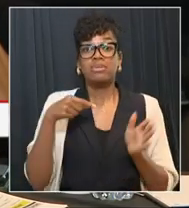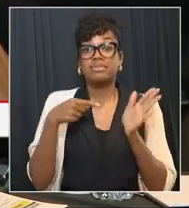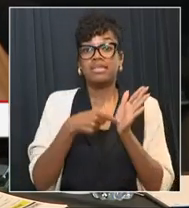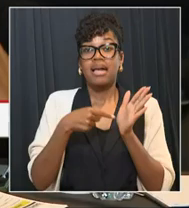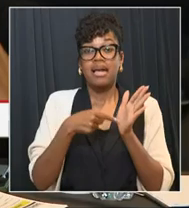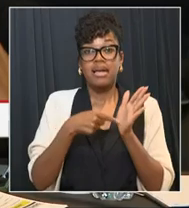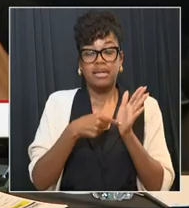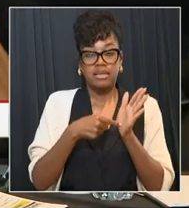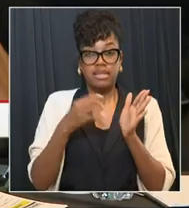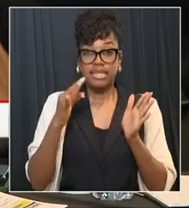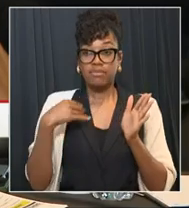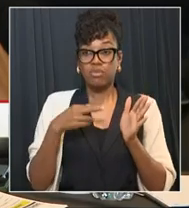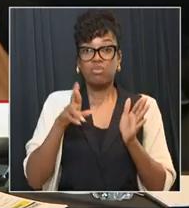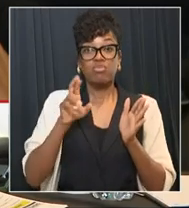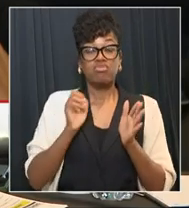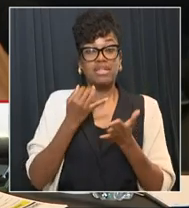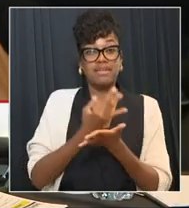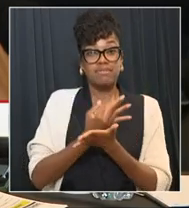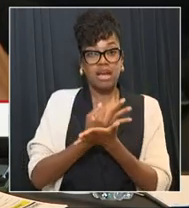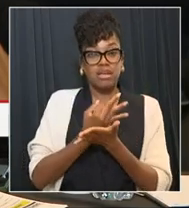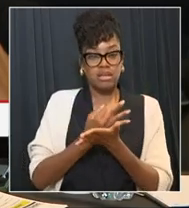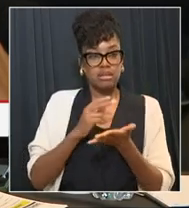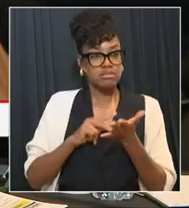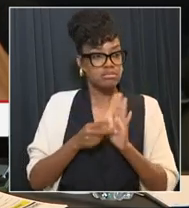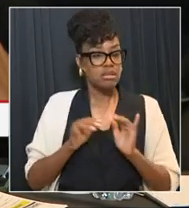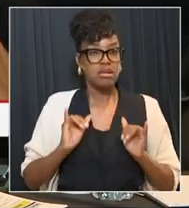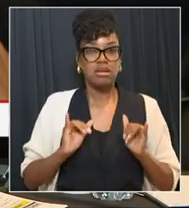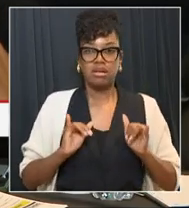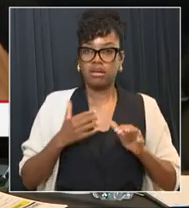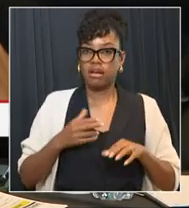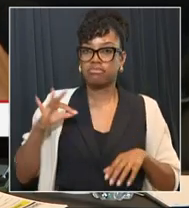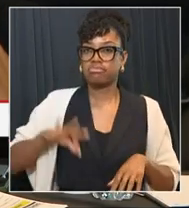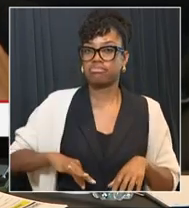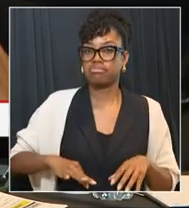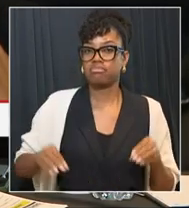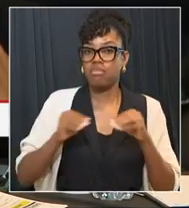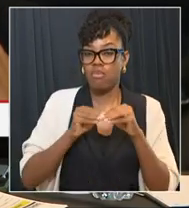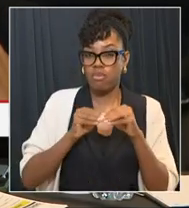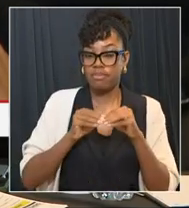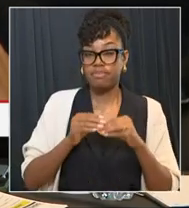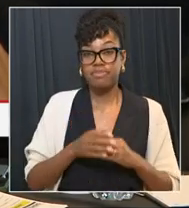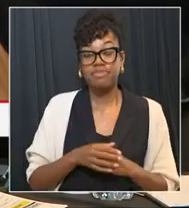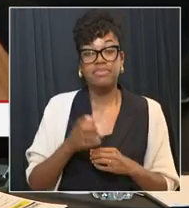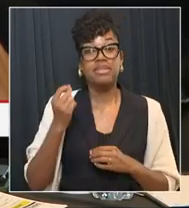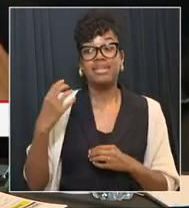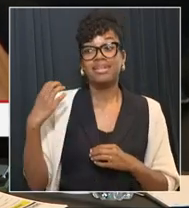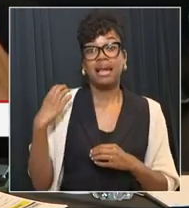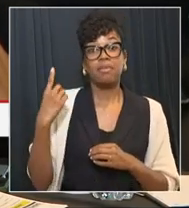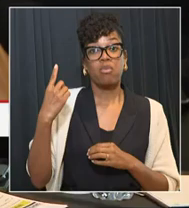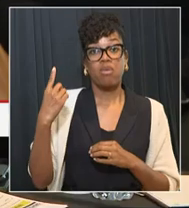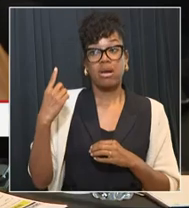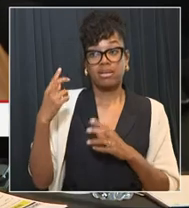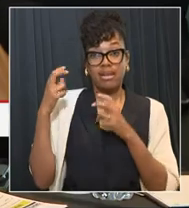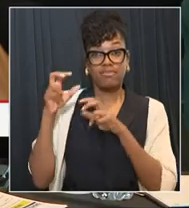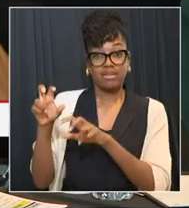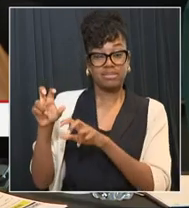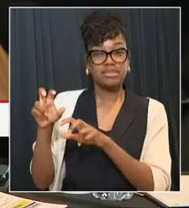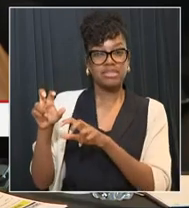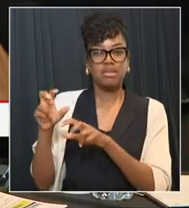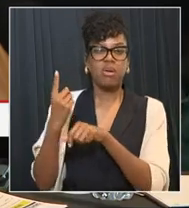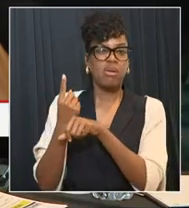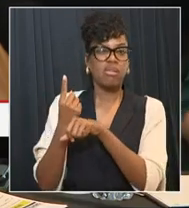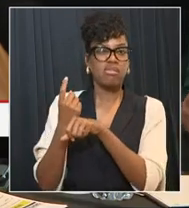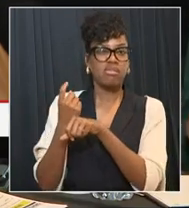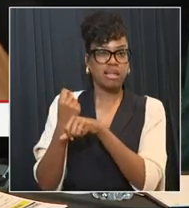was disadvantageous in the current environment. The Capital One Arena investment from a year ago, we didn't make trade-offs for that